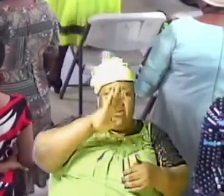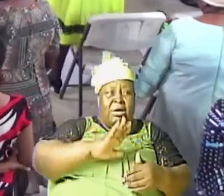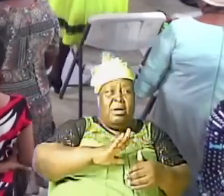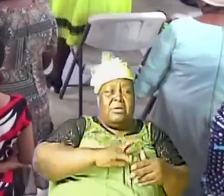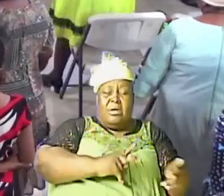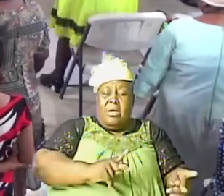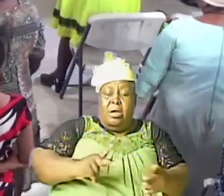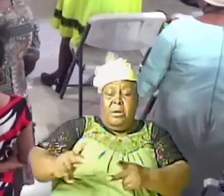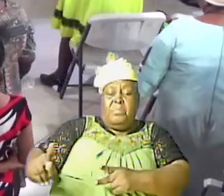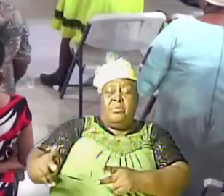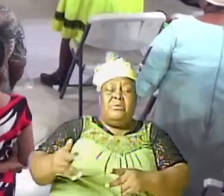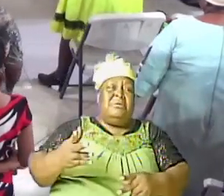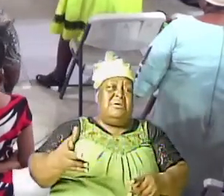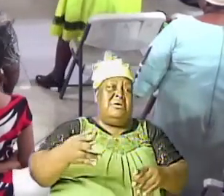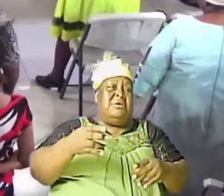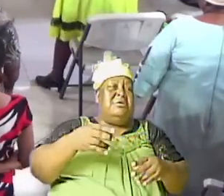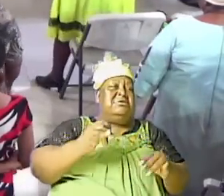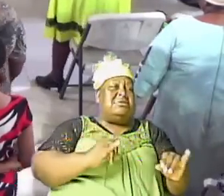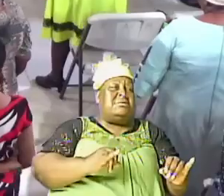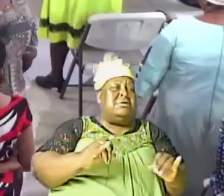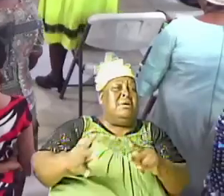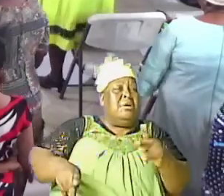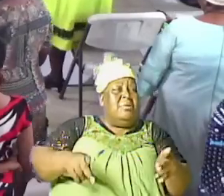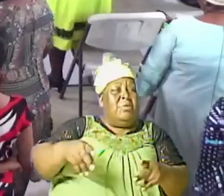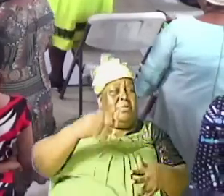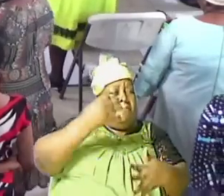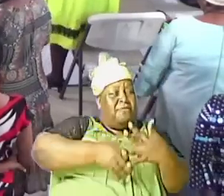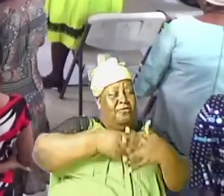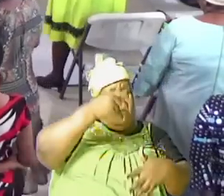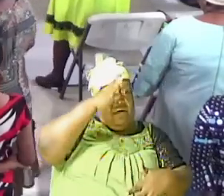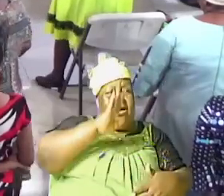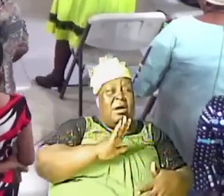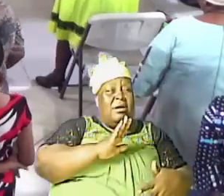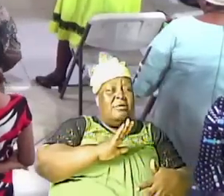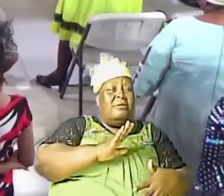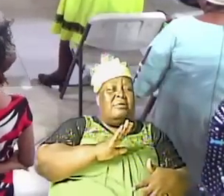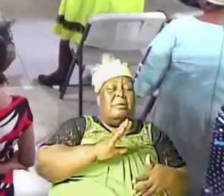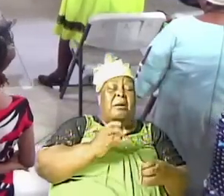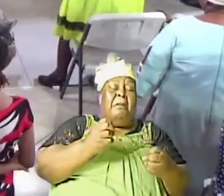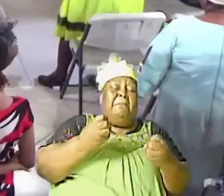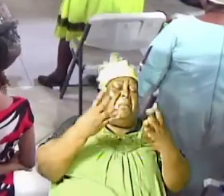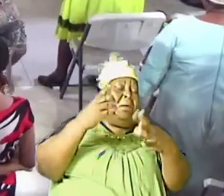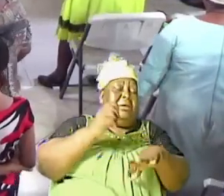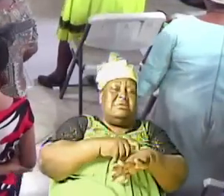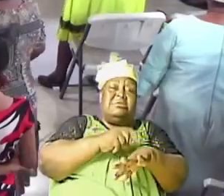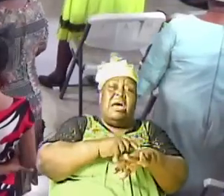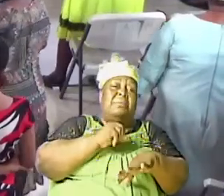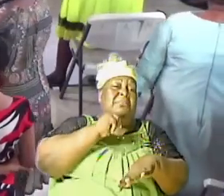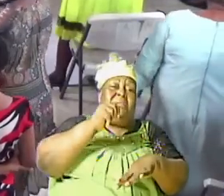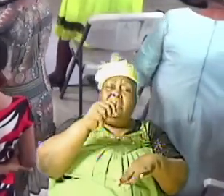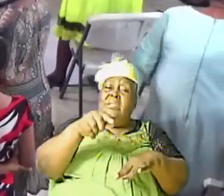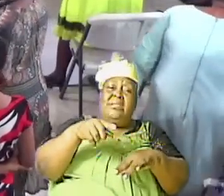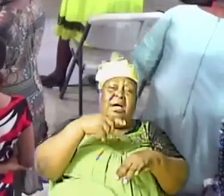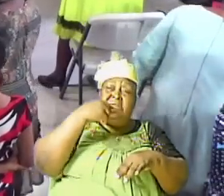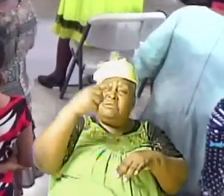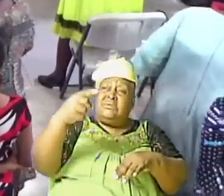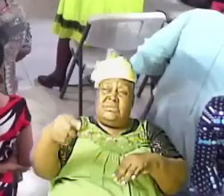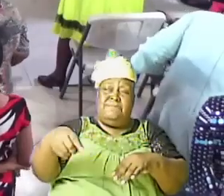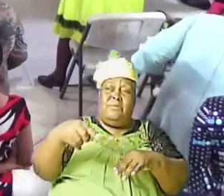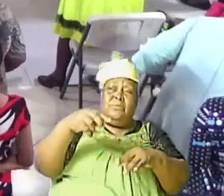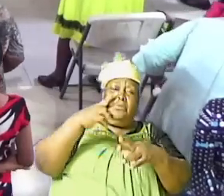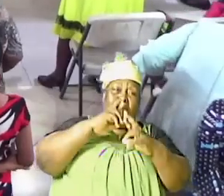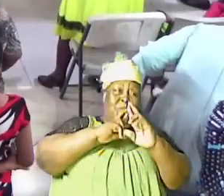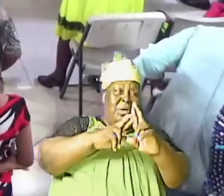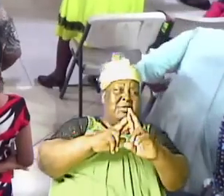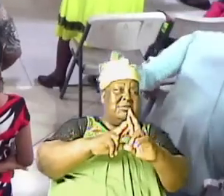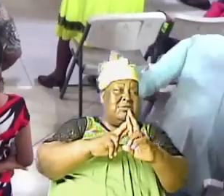these individuals before the Lord. I know many times we say we have unspoken requests. I'm going to take it that the fact that we